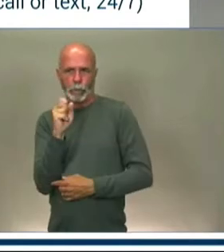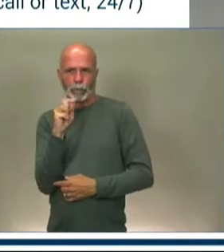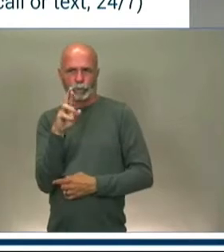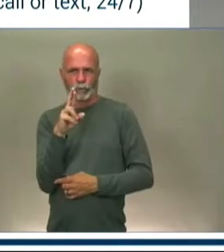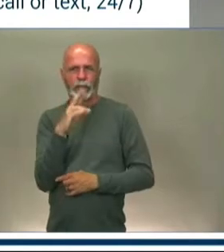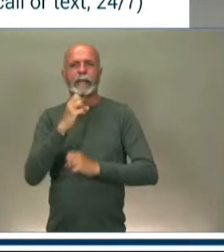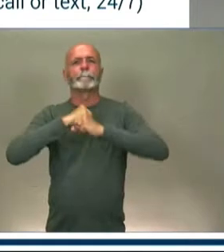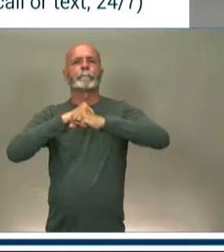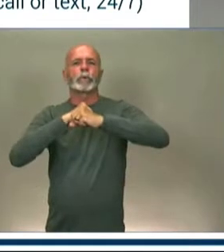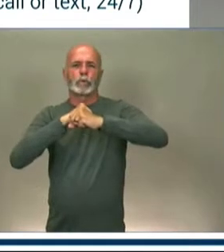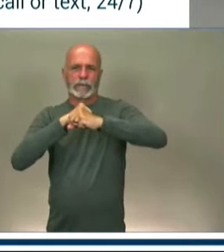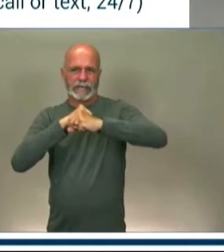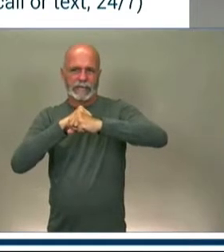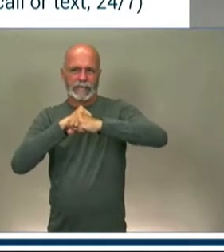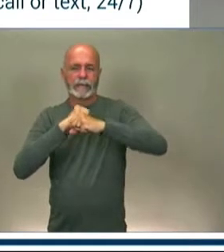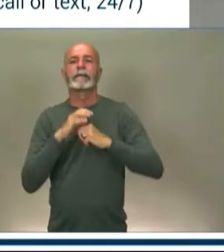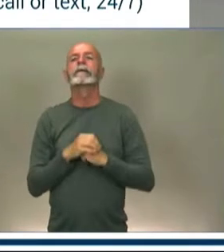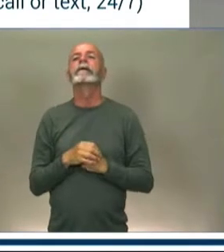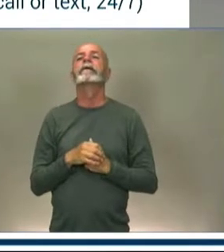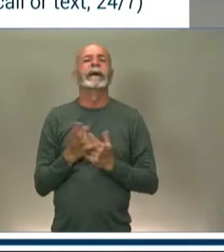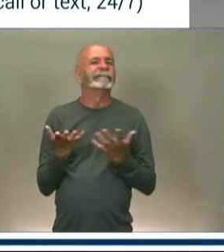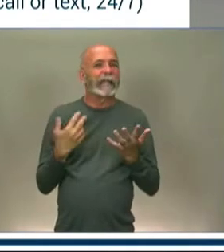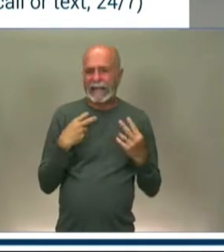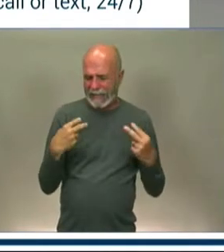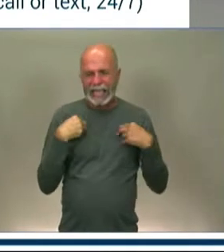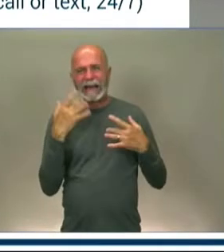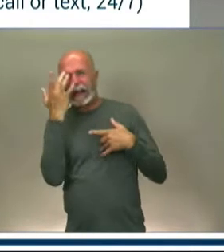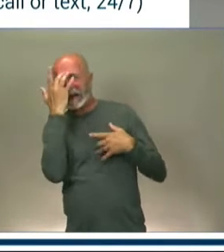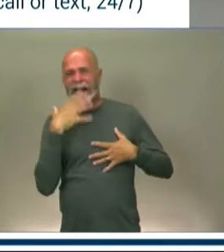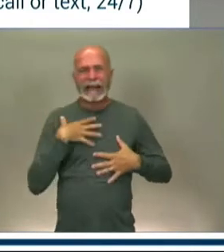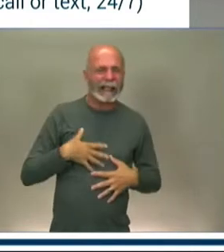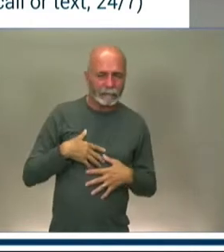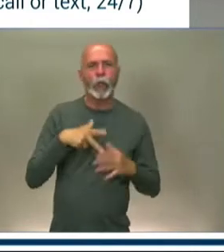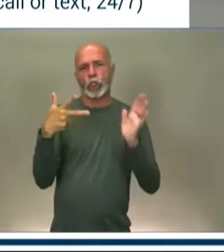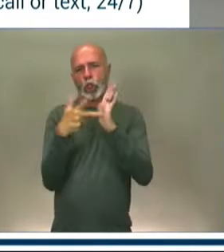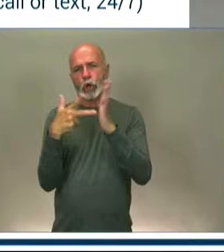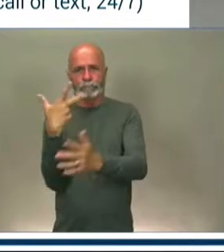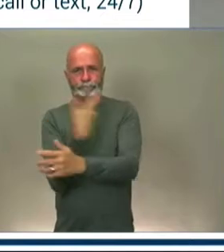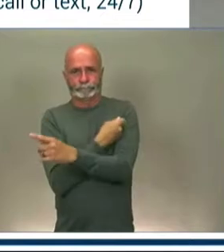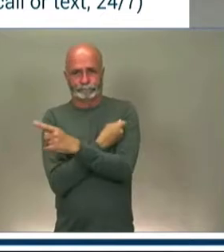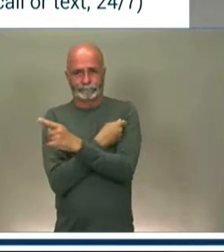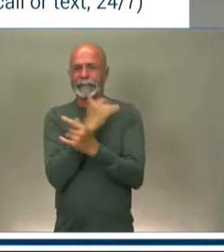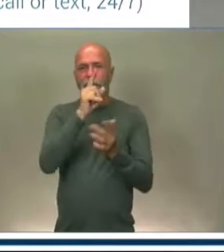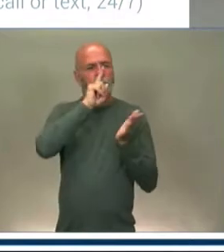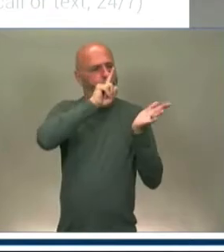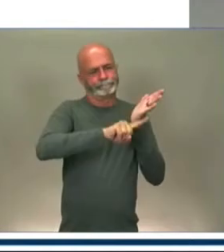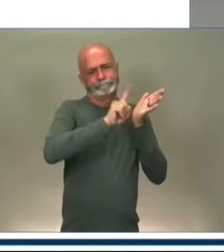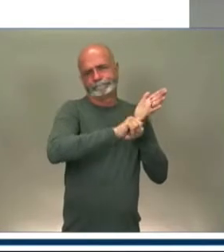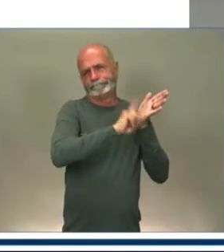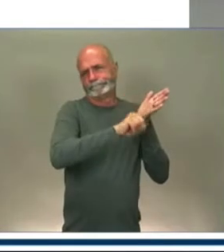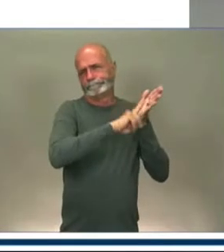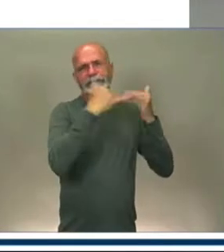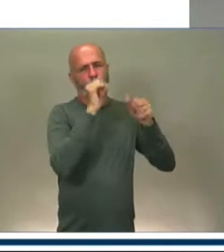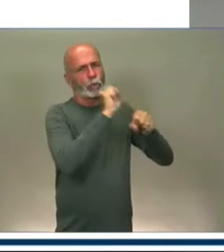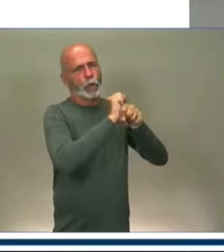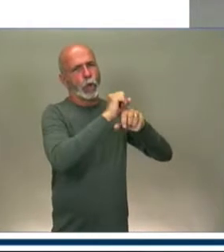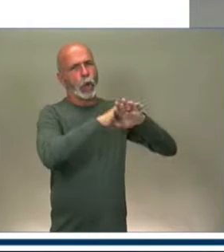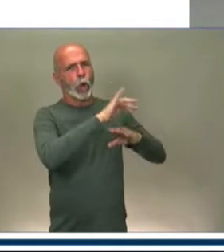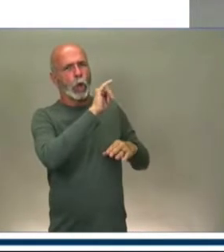on Immunization, our expert group in Canada, is looking at this issue and will make a recommendation in